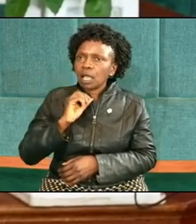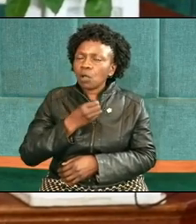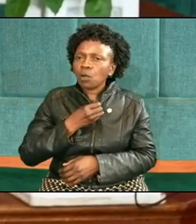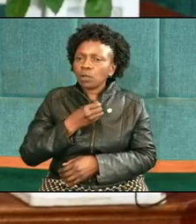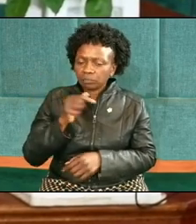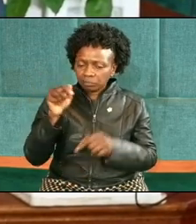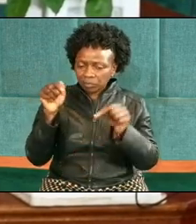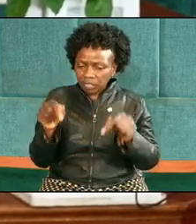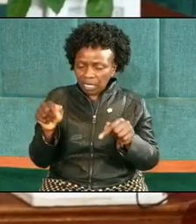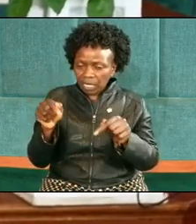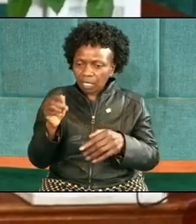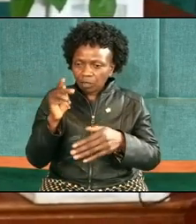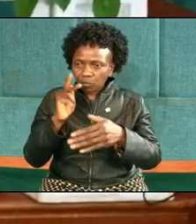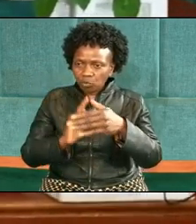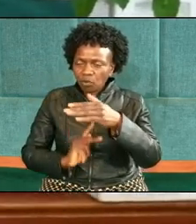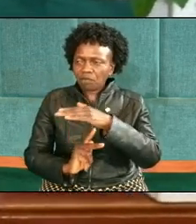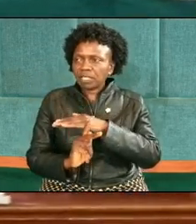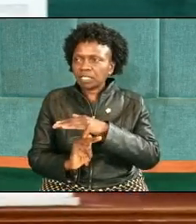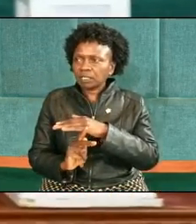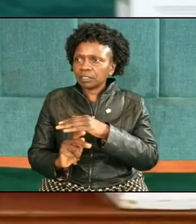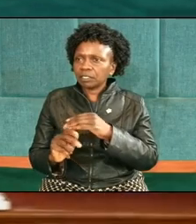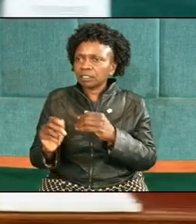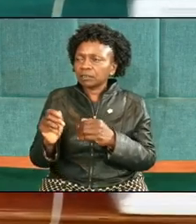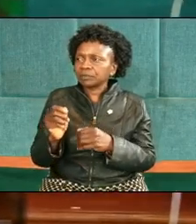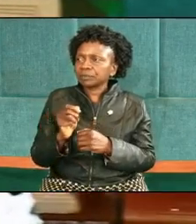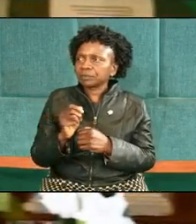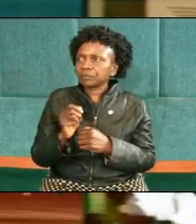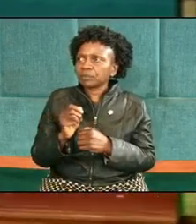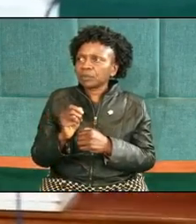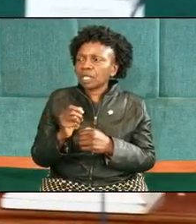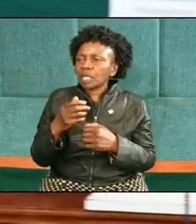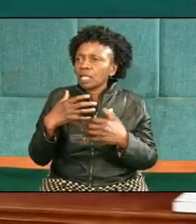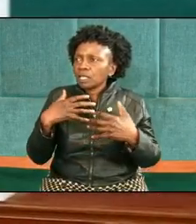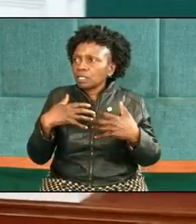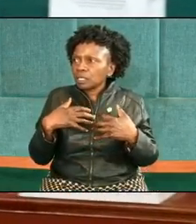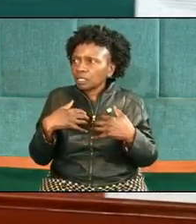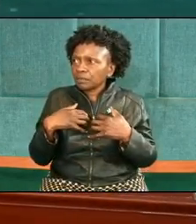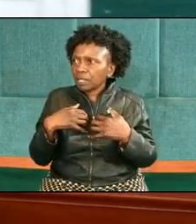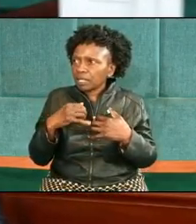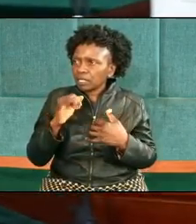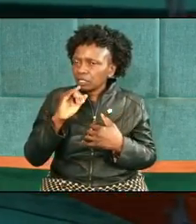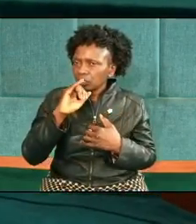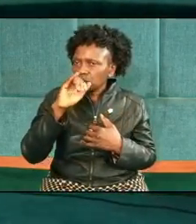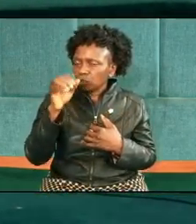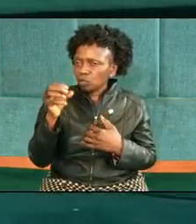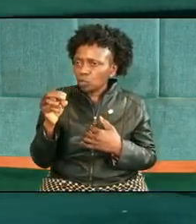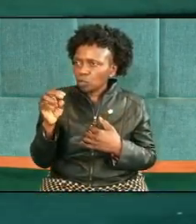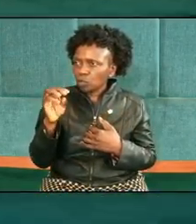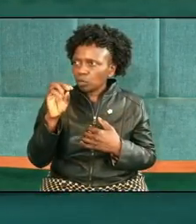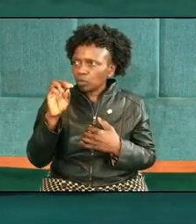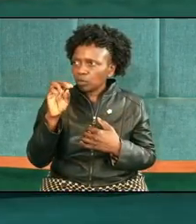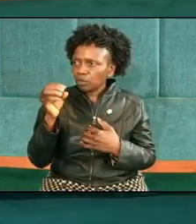prophet. Jonah's ordination certificate hangs on his wall.